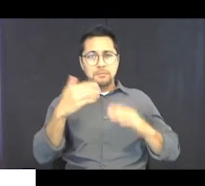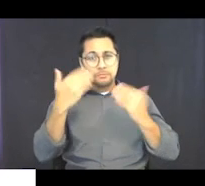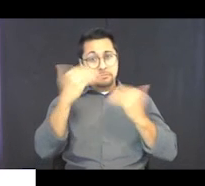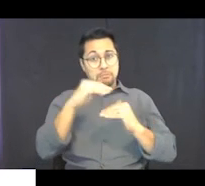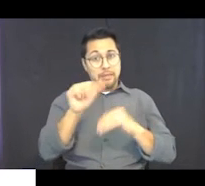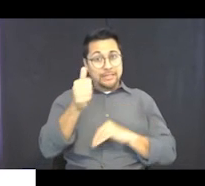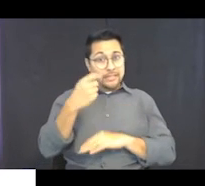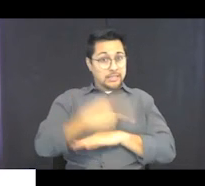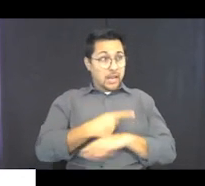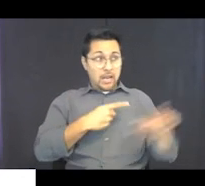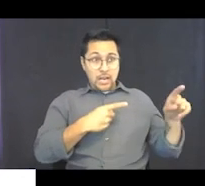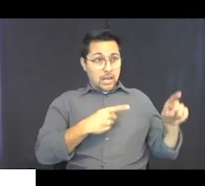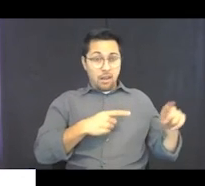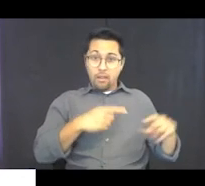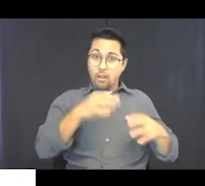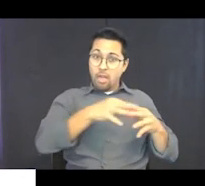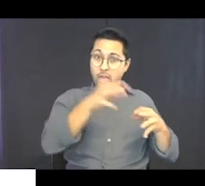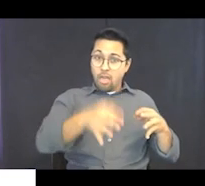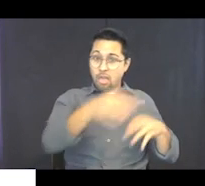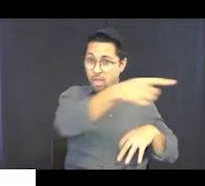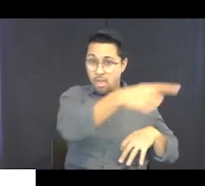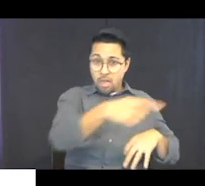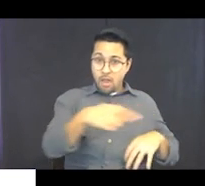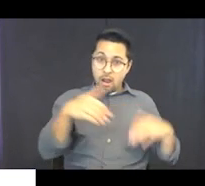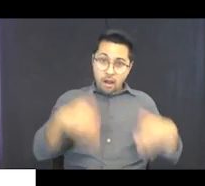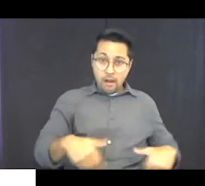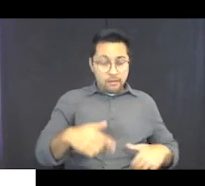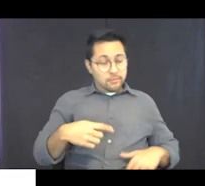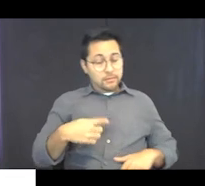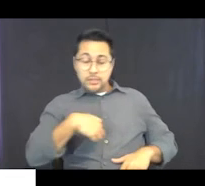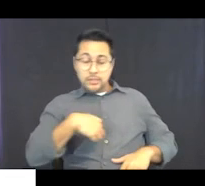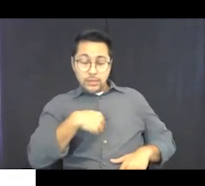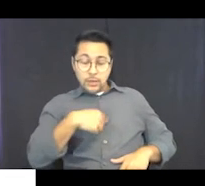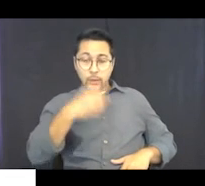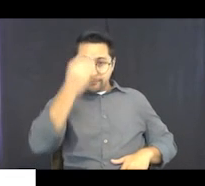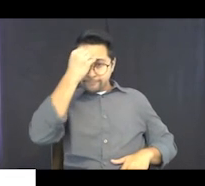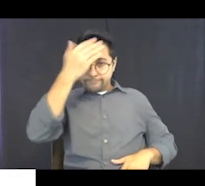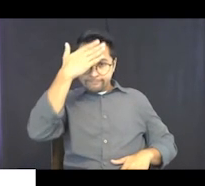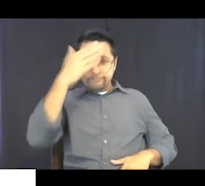and you don't, we're not going to forget.